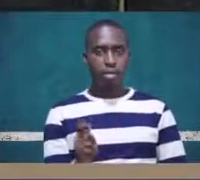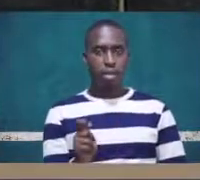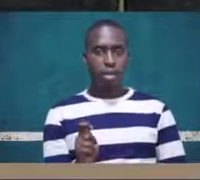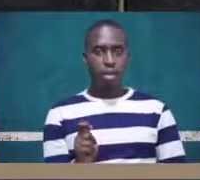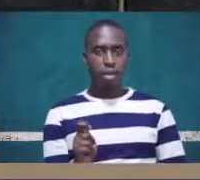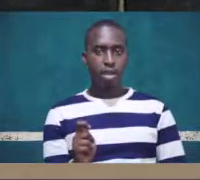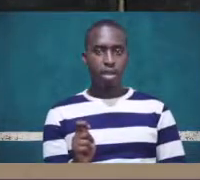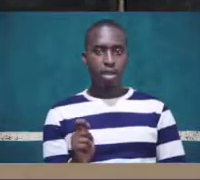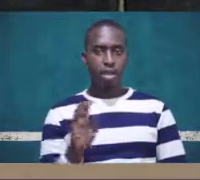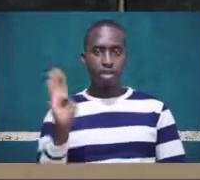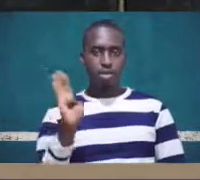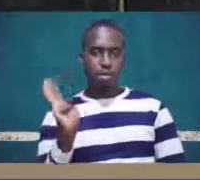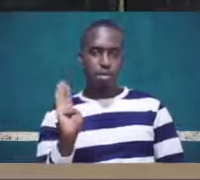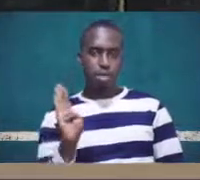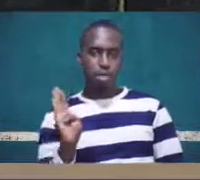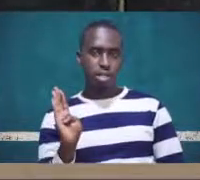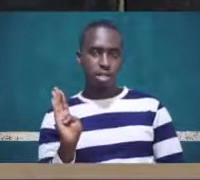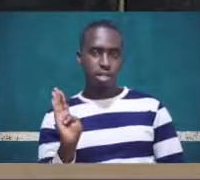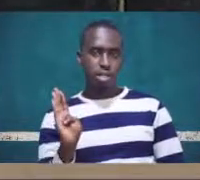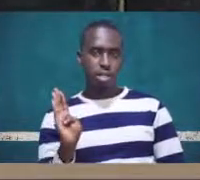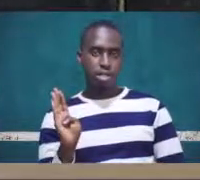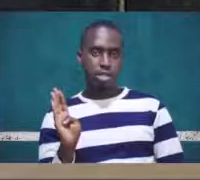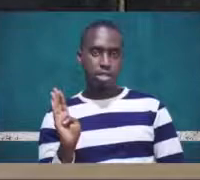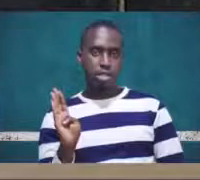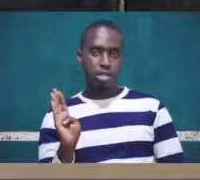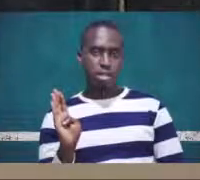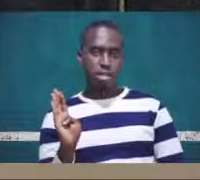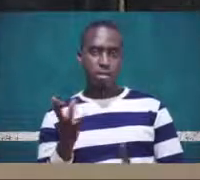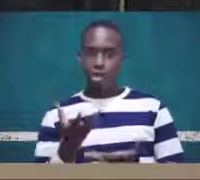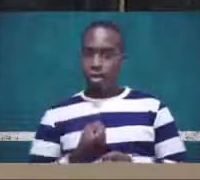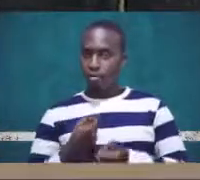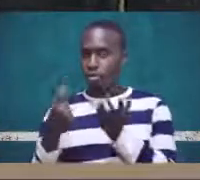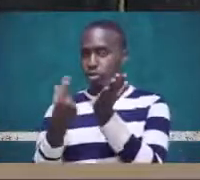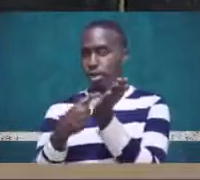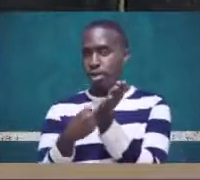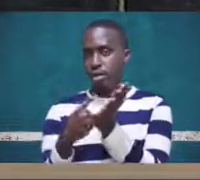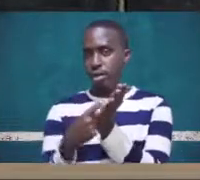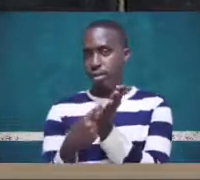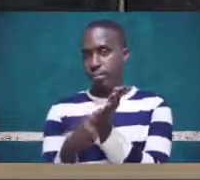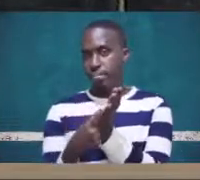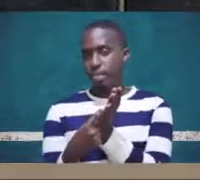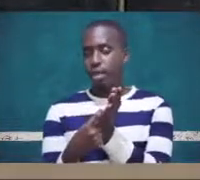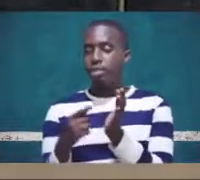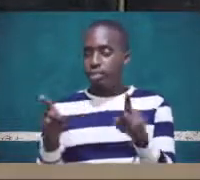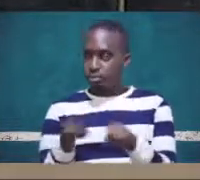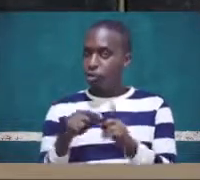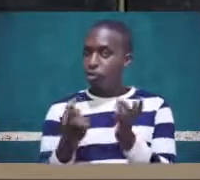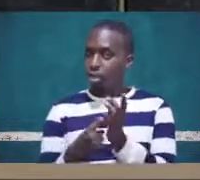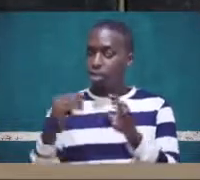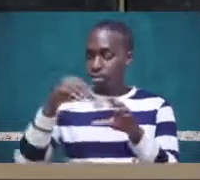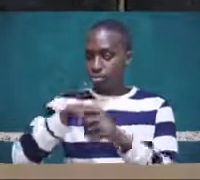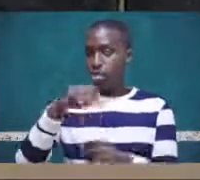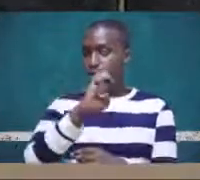Tanzania, Burundi, and even we have Uganda. Uganda is also part of East